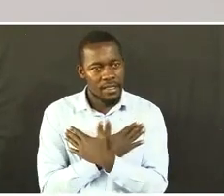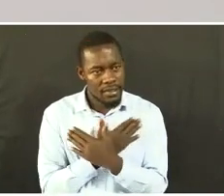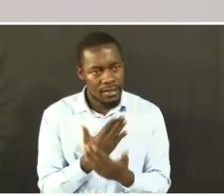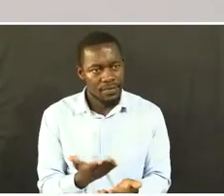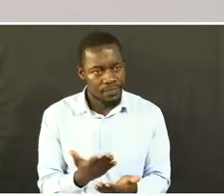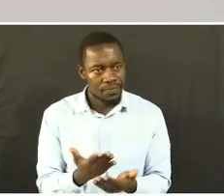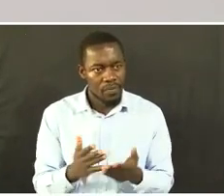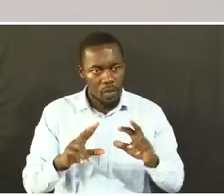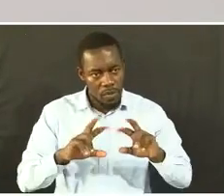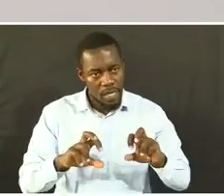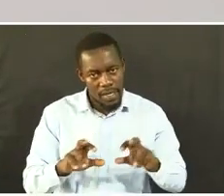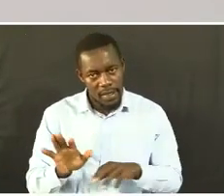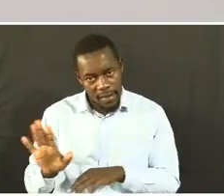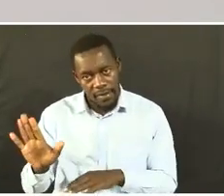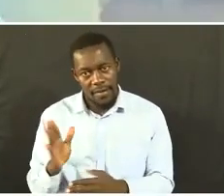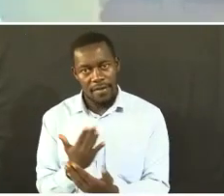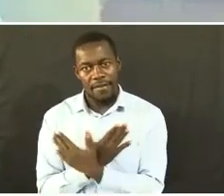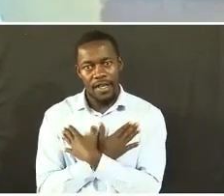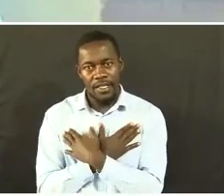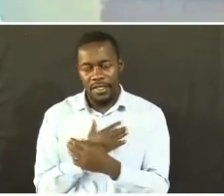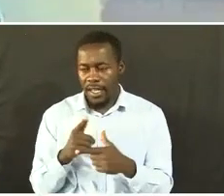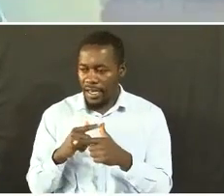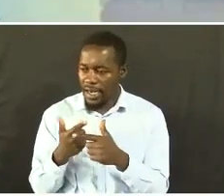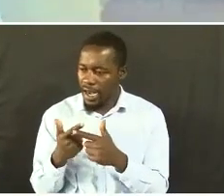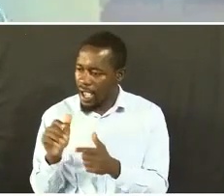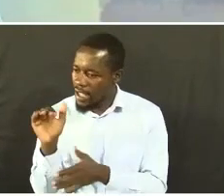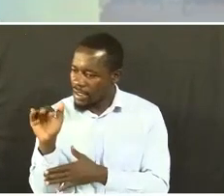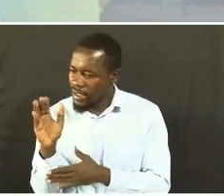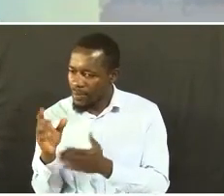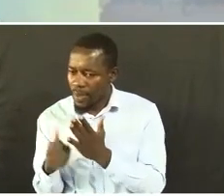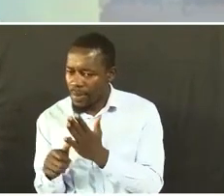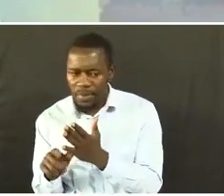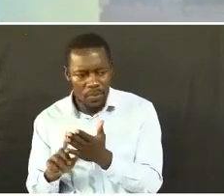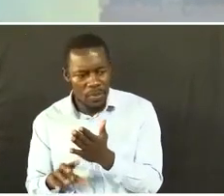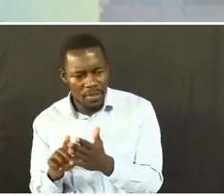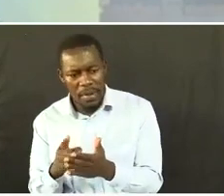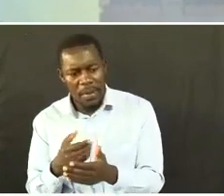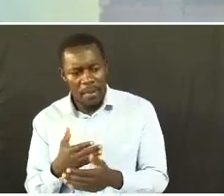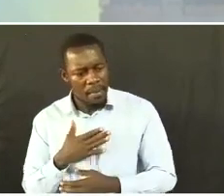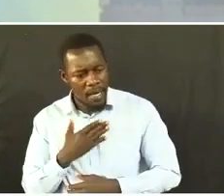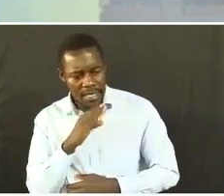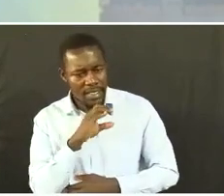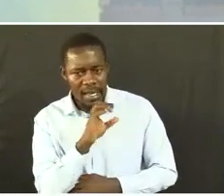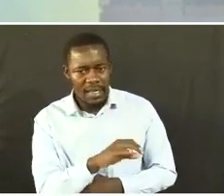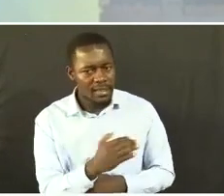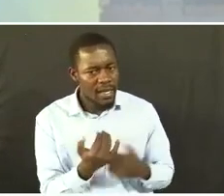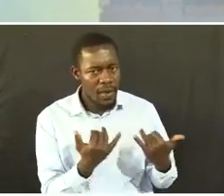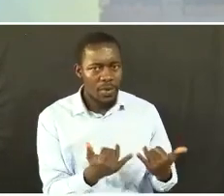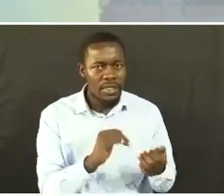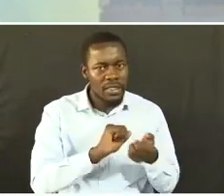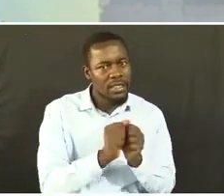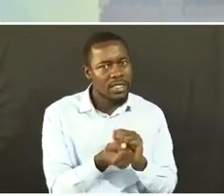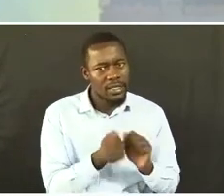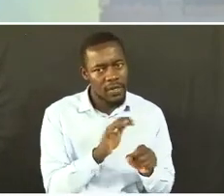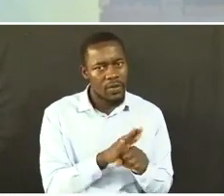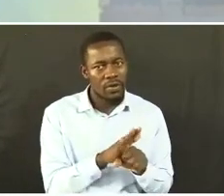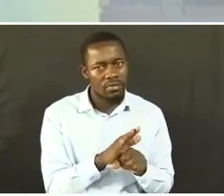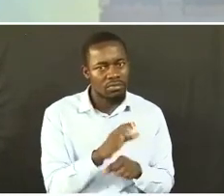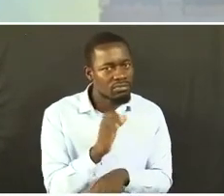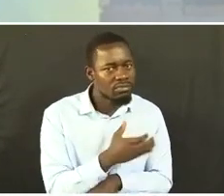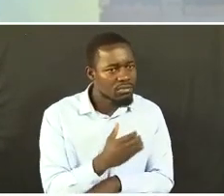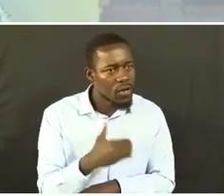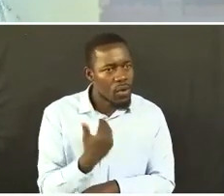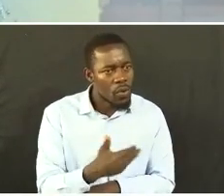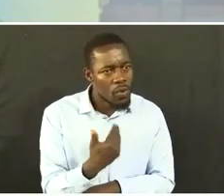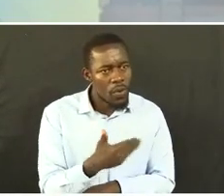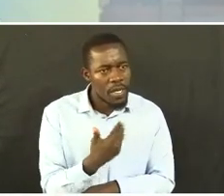but you need a peer support and perhaps to have a joint effort in dealing with the problem, because if your child is